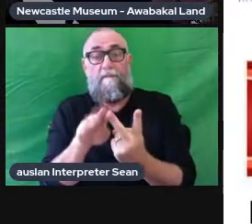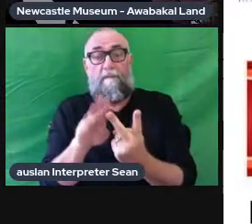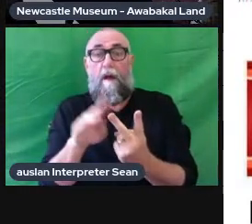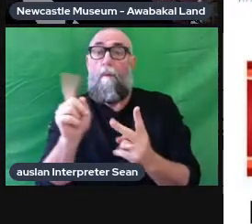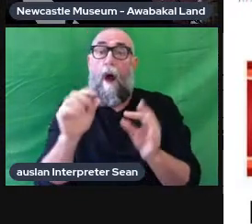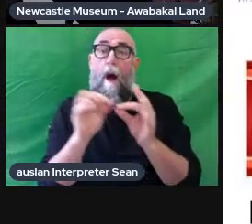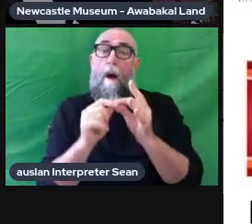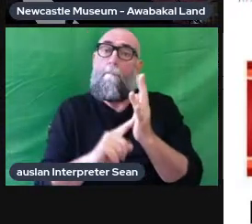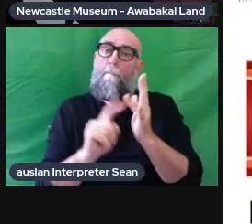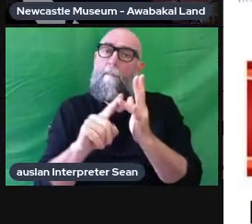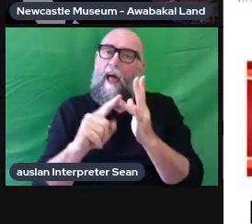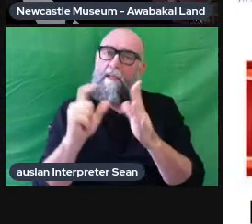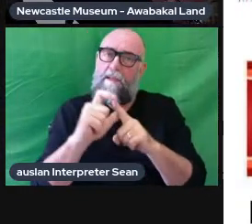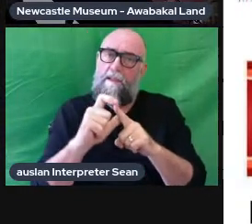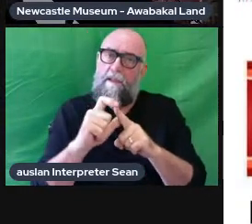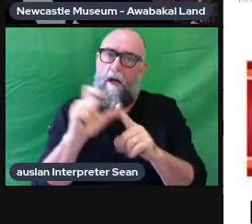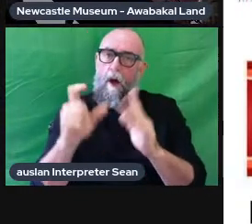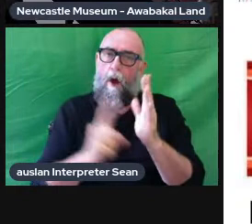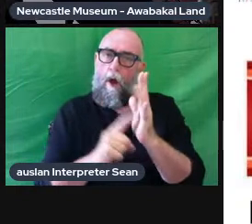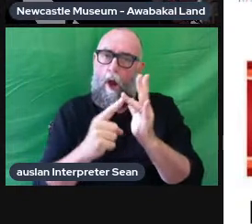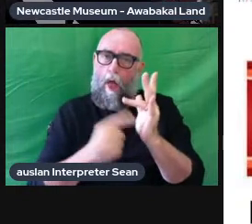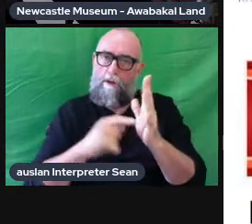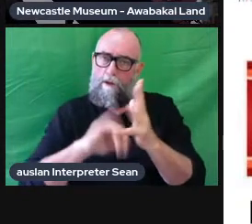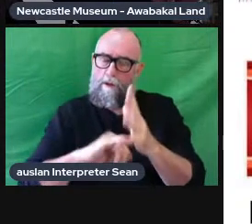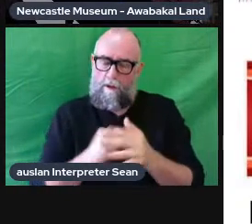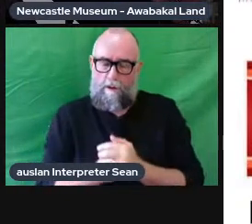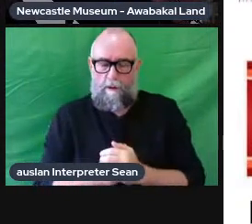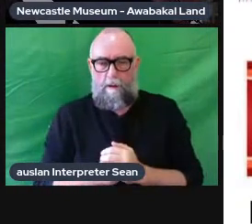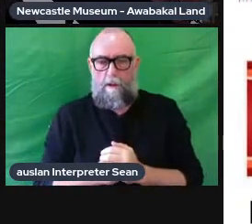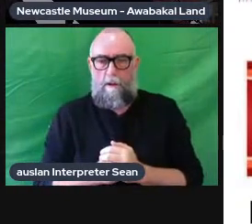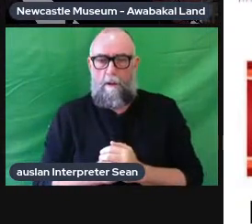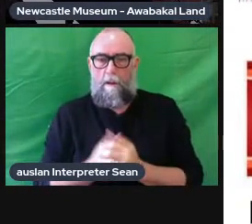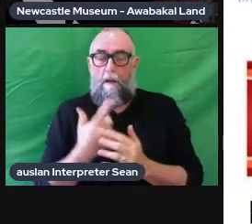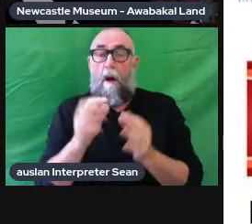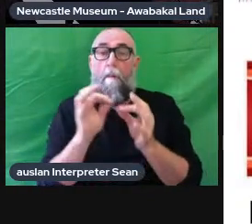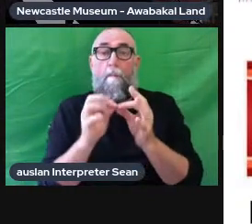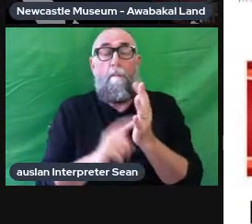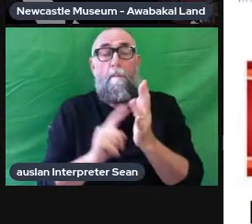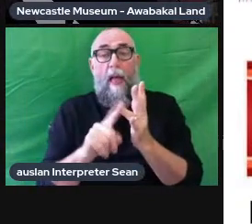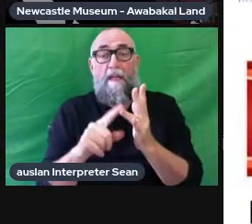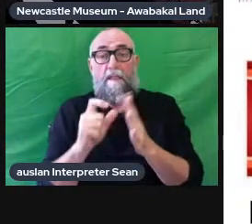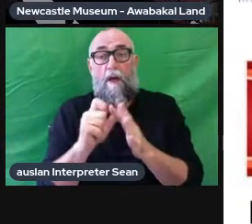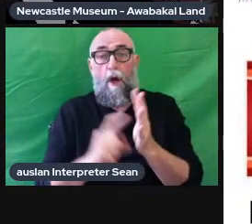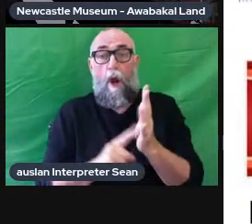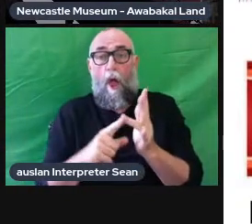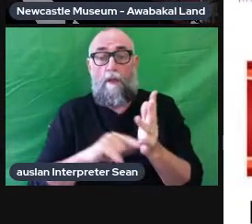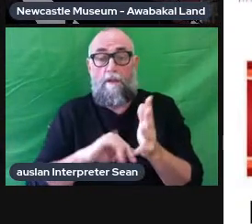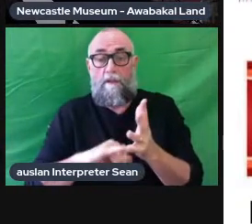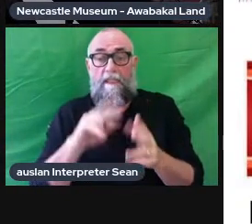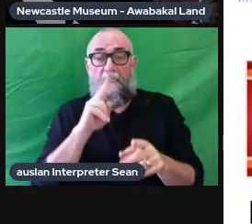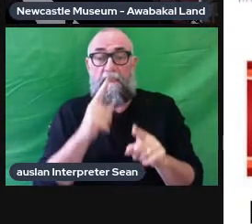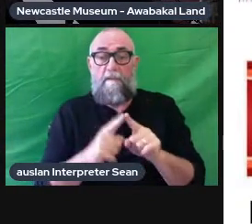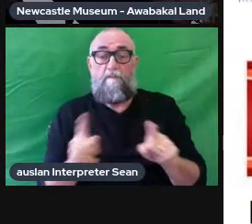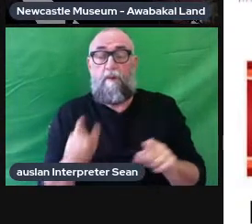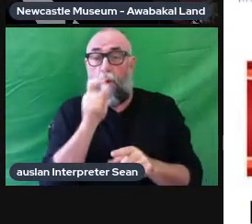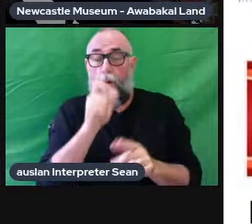blood vessels in the circulation. The technical name for blood clotting is